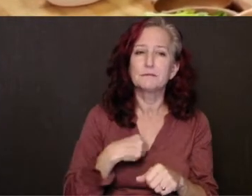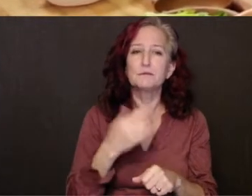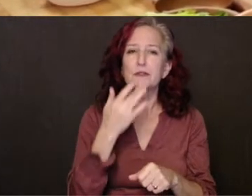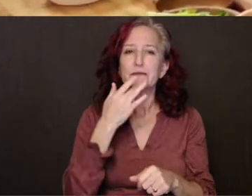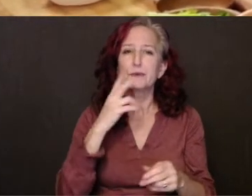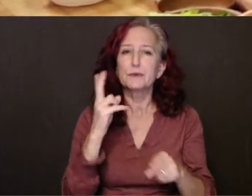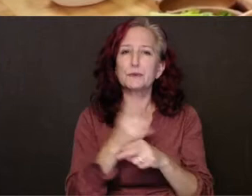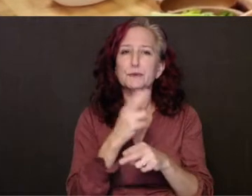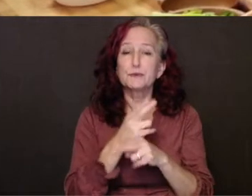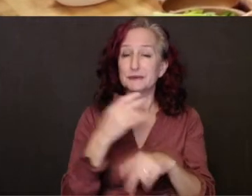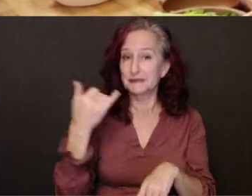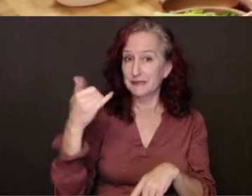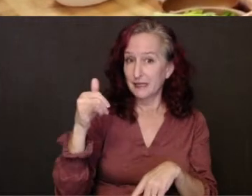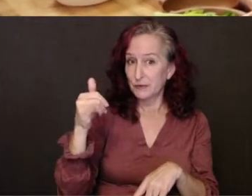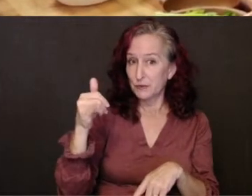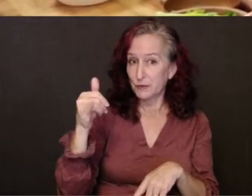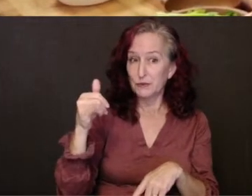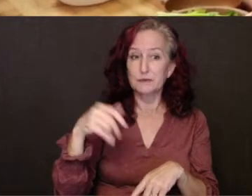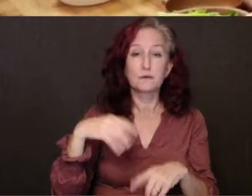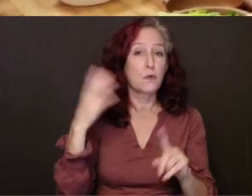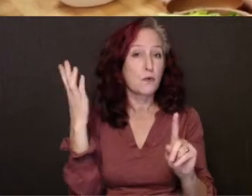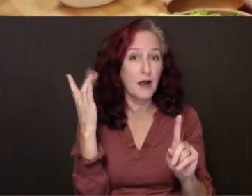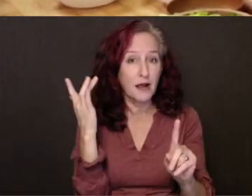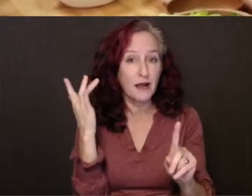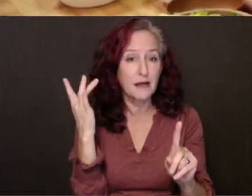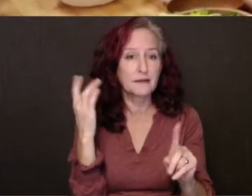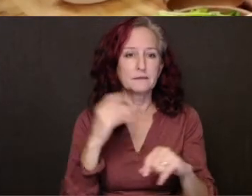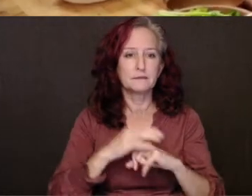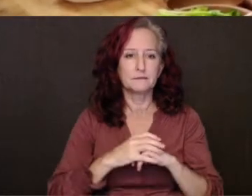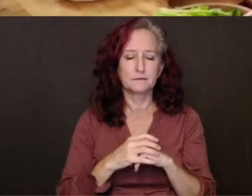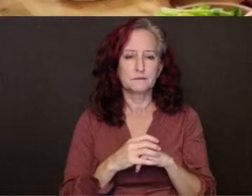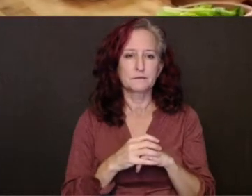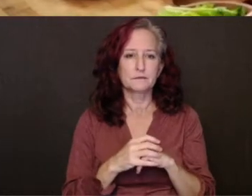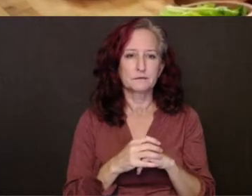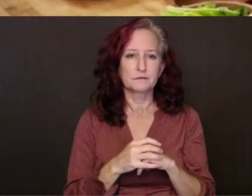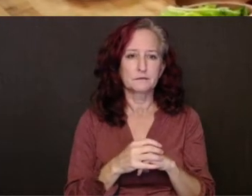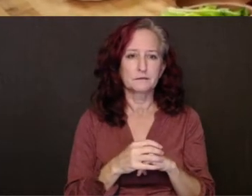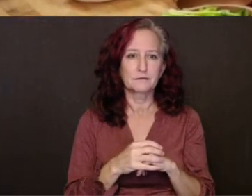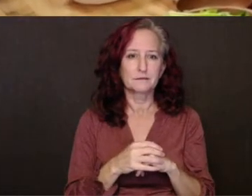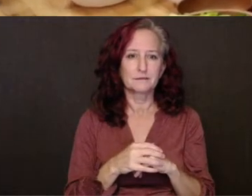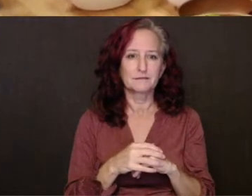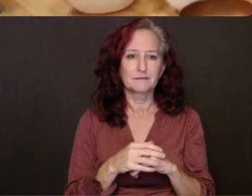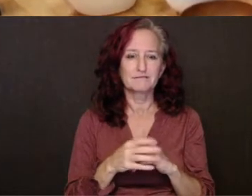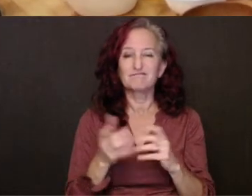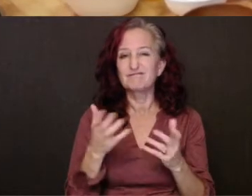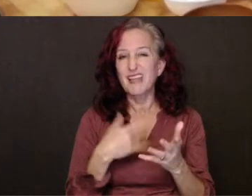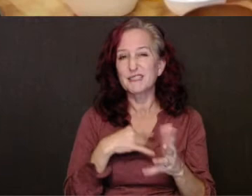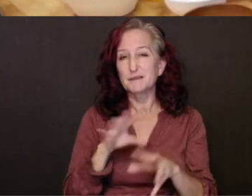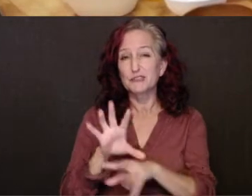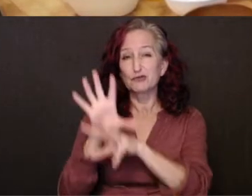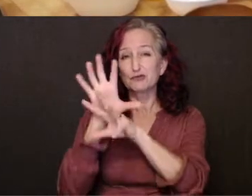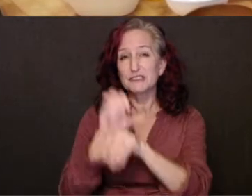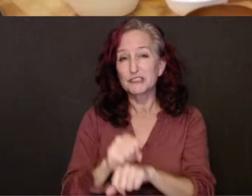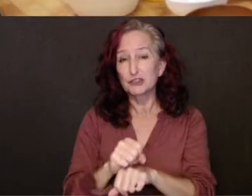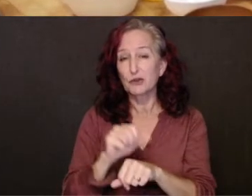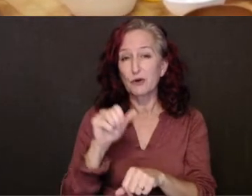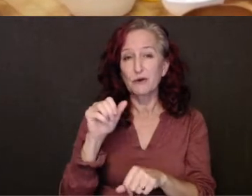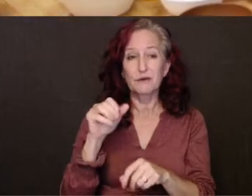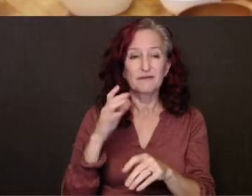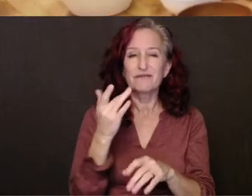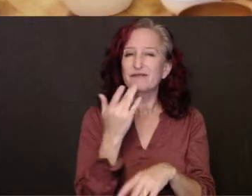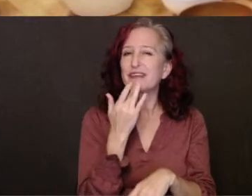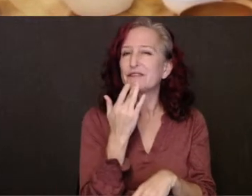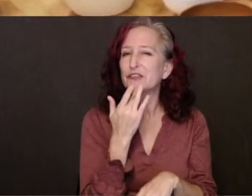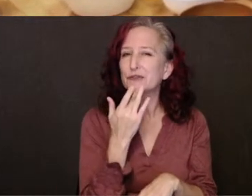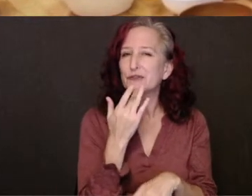cup. So a quarter cup of onions. So these are just the yellow onions. You can use white onions or red onions, but I like